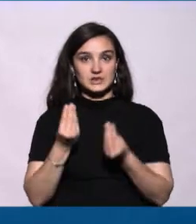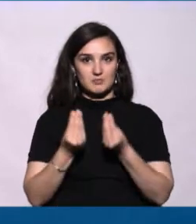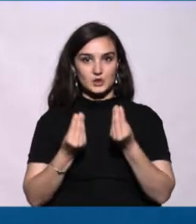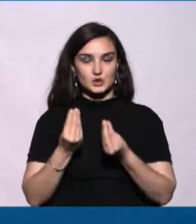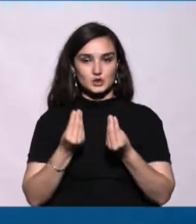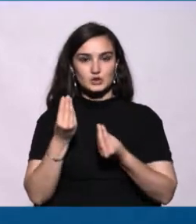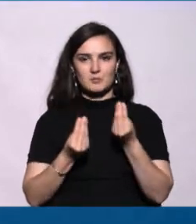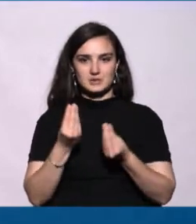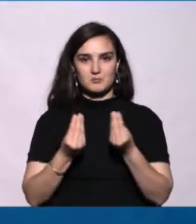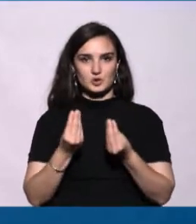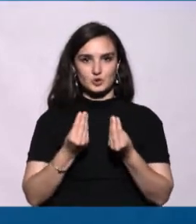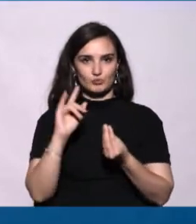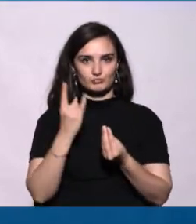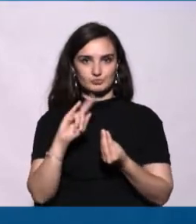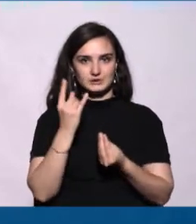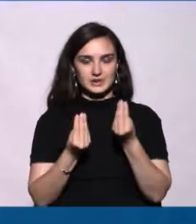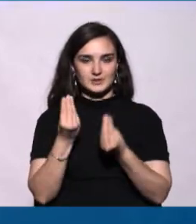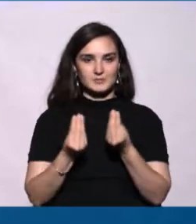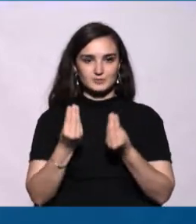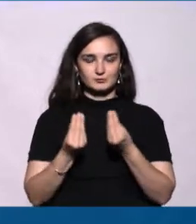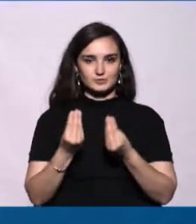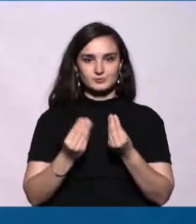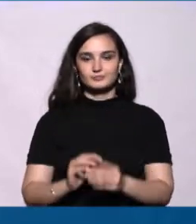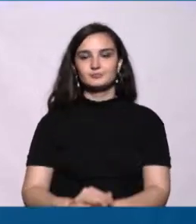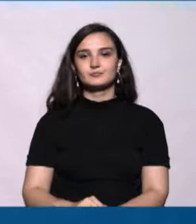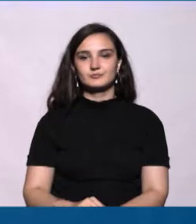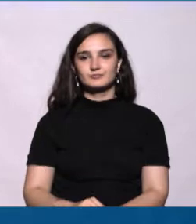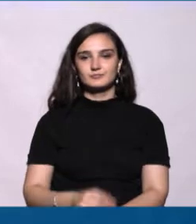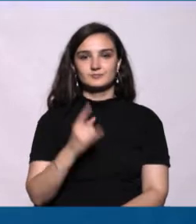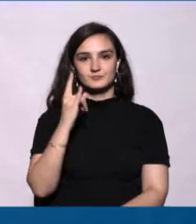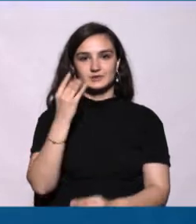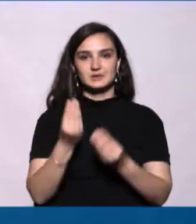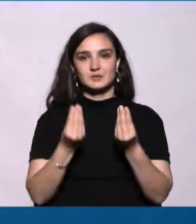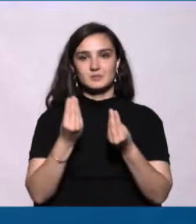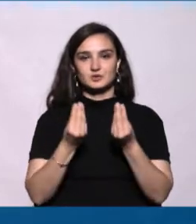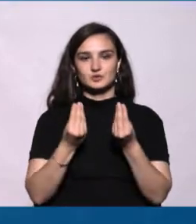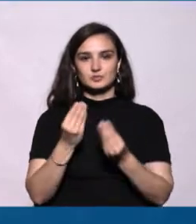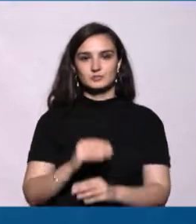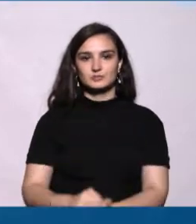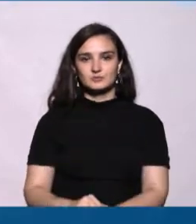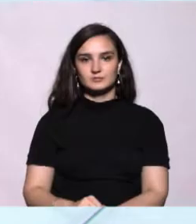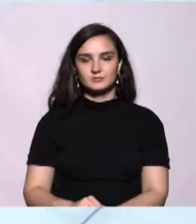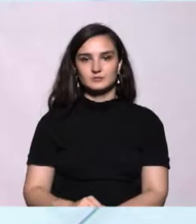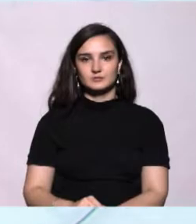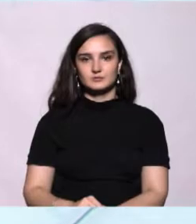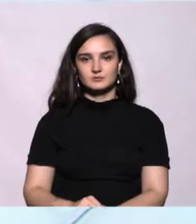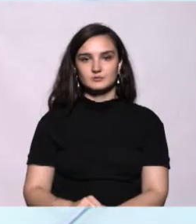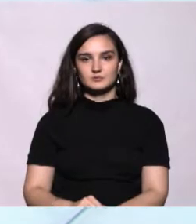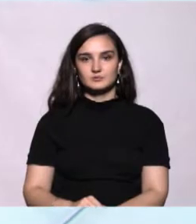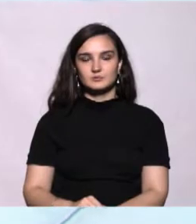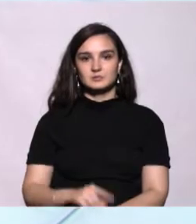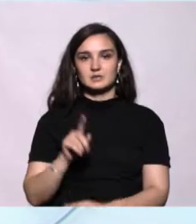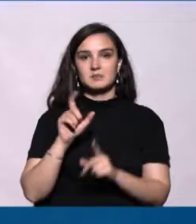toy doll. Doll. Tojina. Satamasho tojina. And the letter for